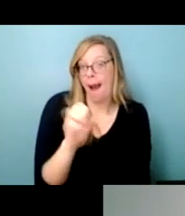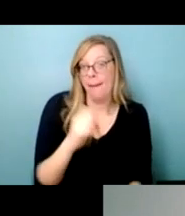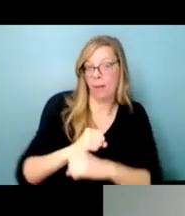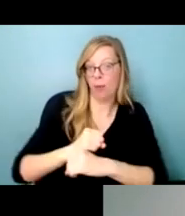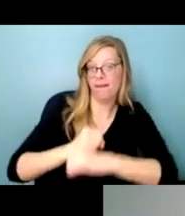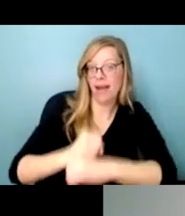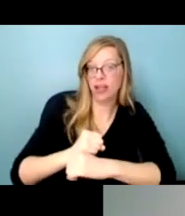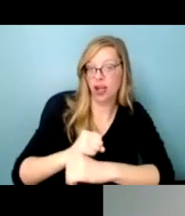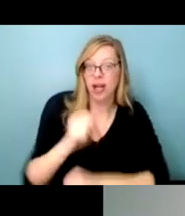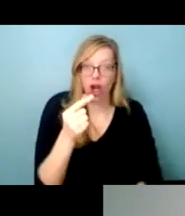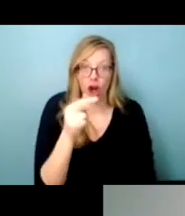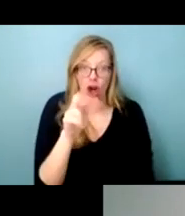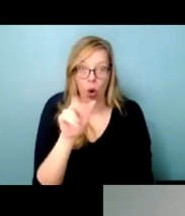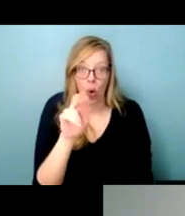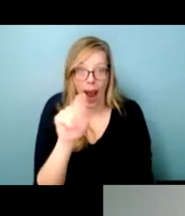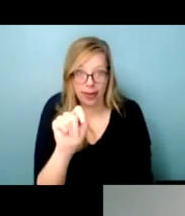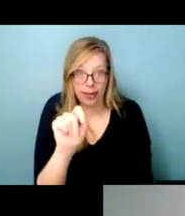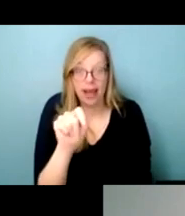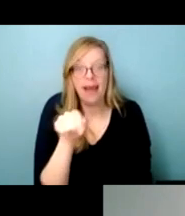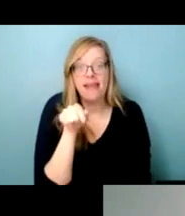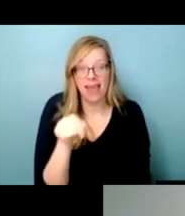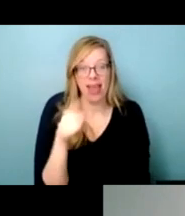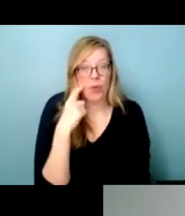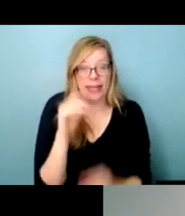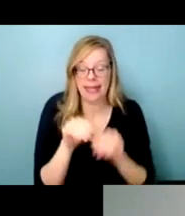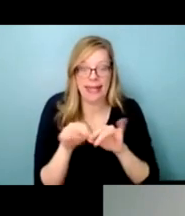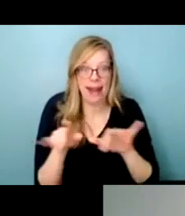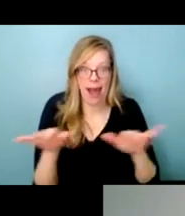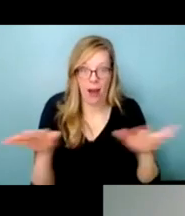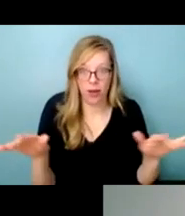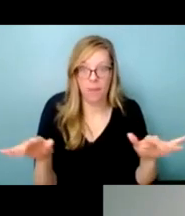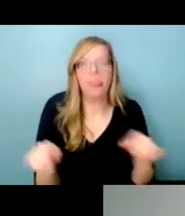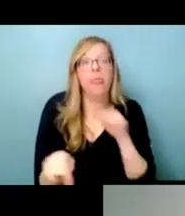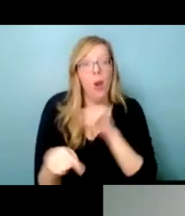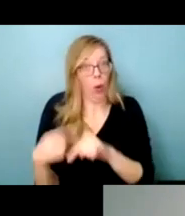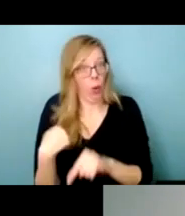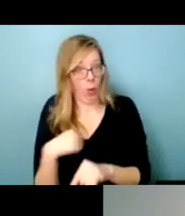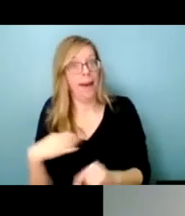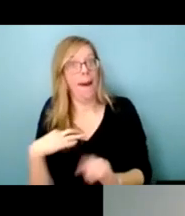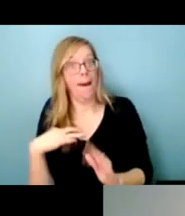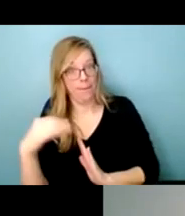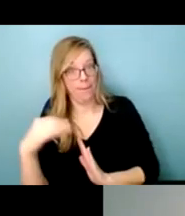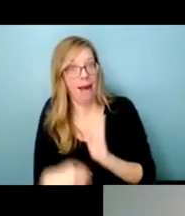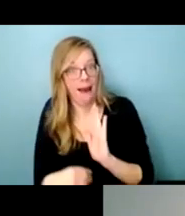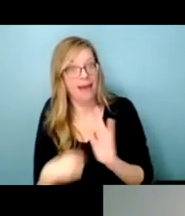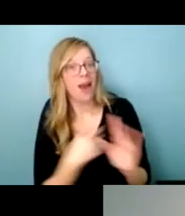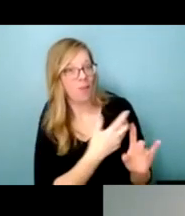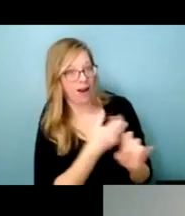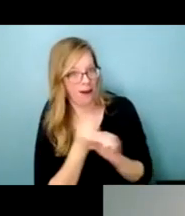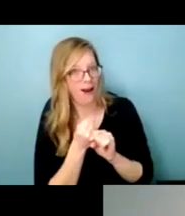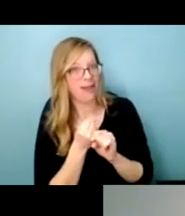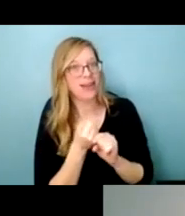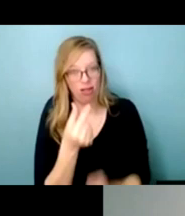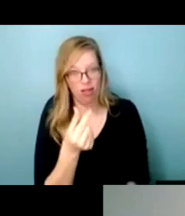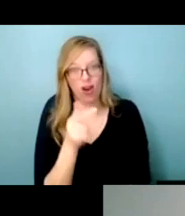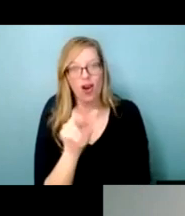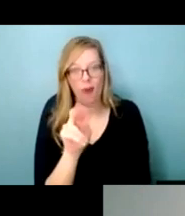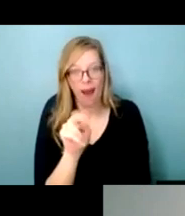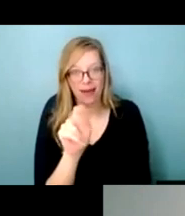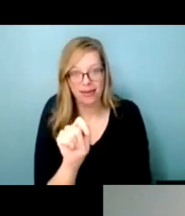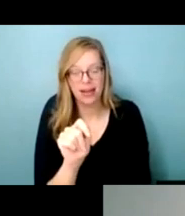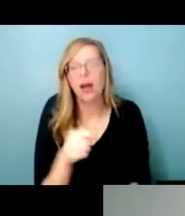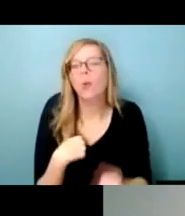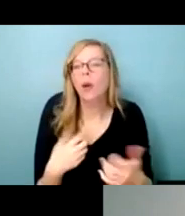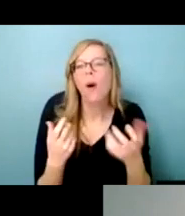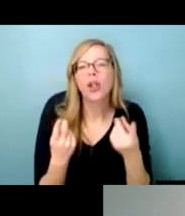different organizations, and they just did round two a little while ago. Fearless R2W applied for and successfully received one of those grants. We wanted to do something